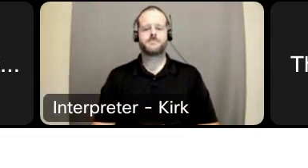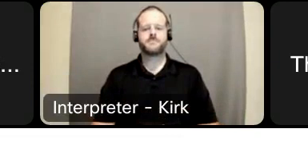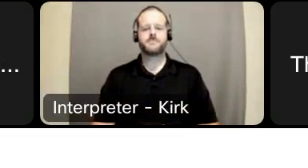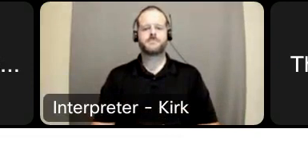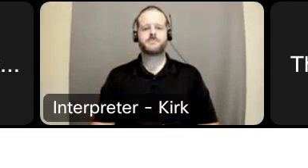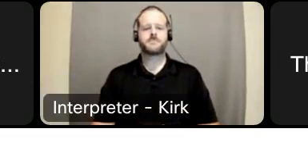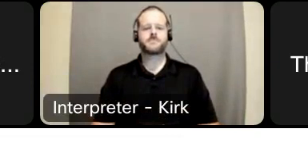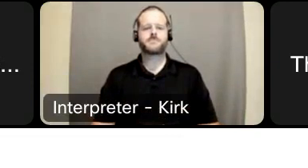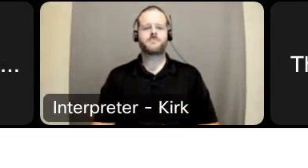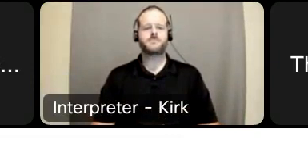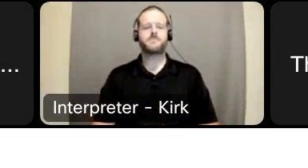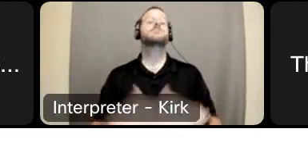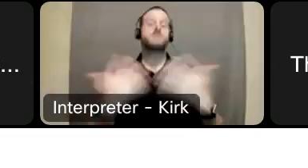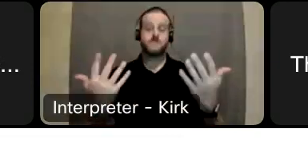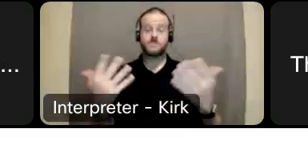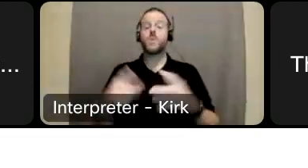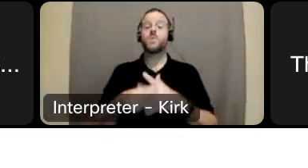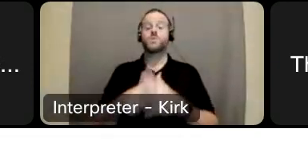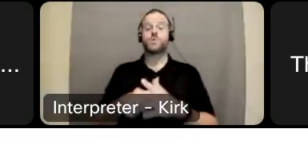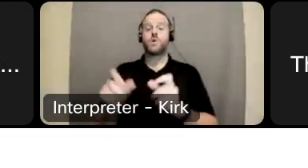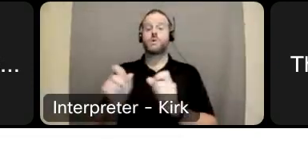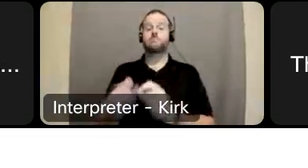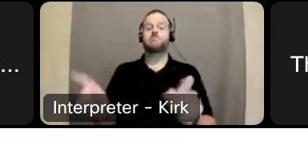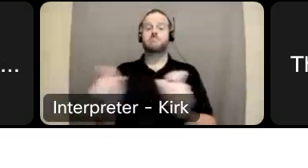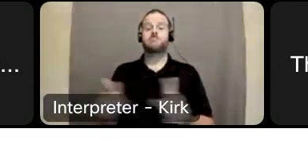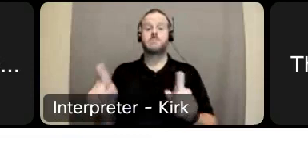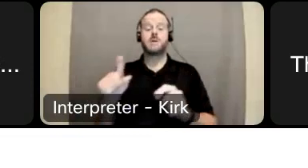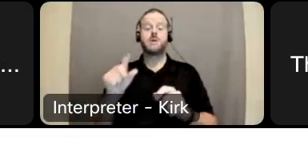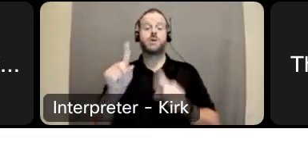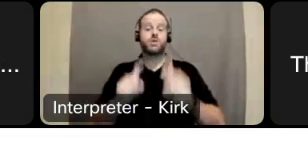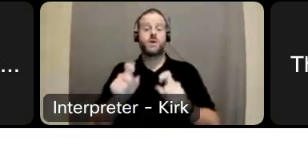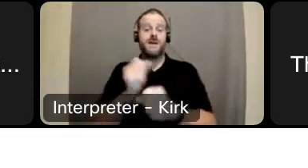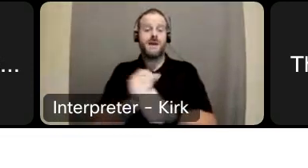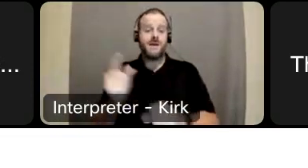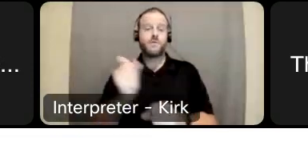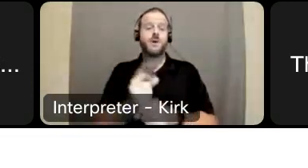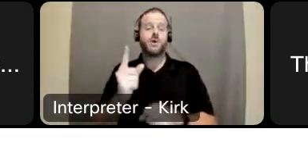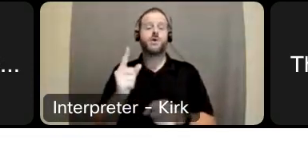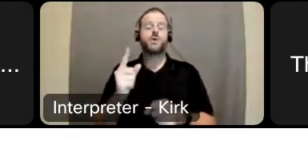So as we begin to roll out the survey each year, your designated